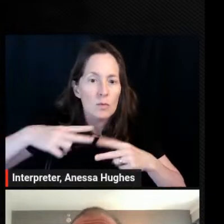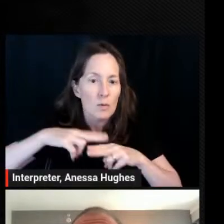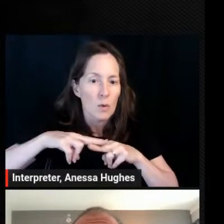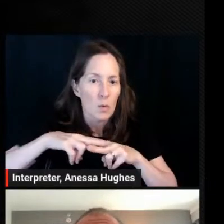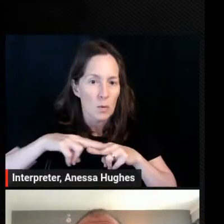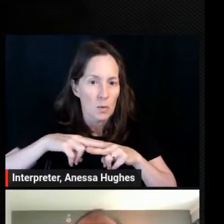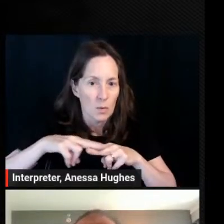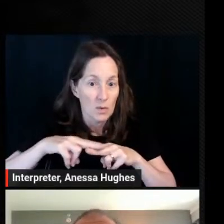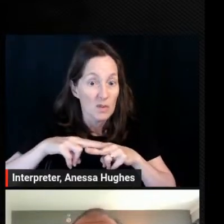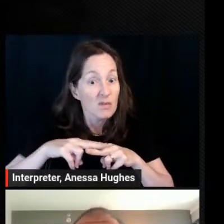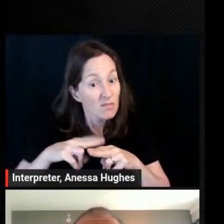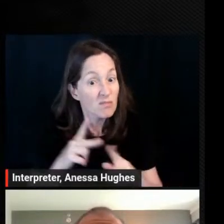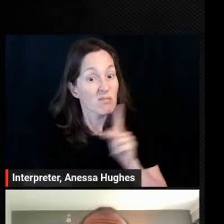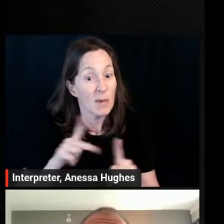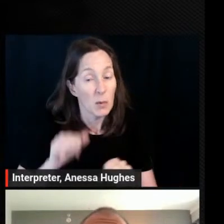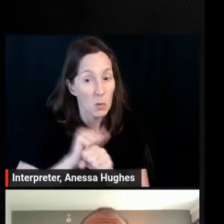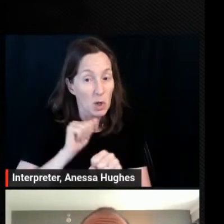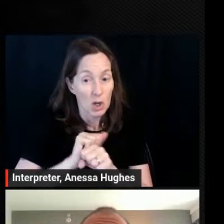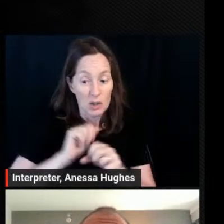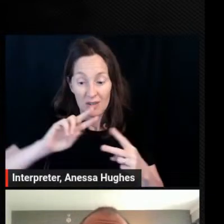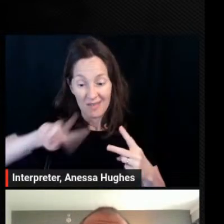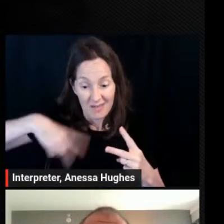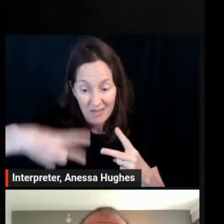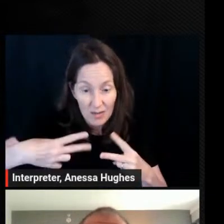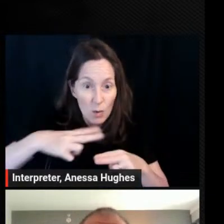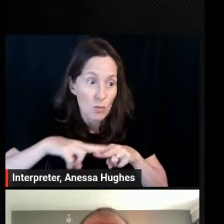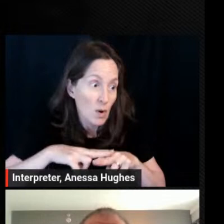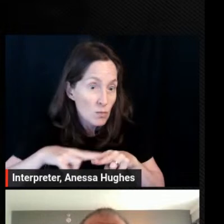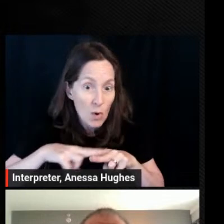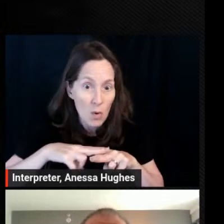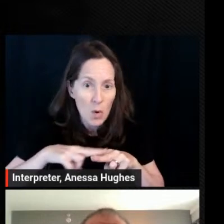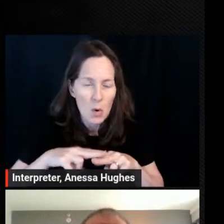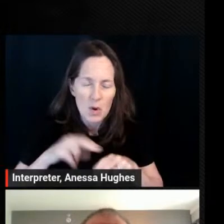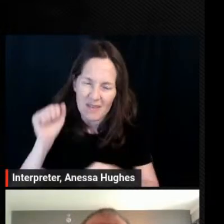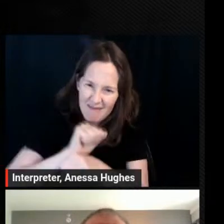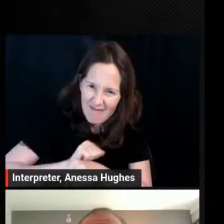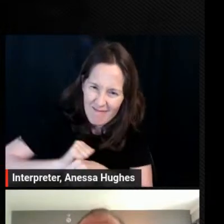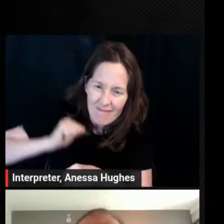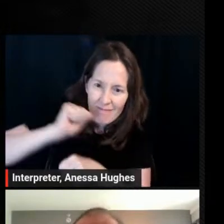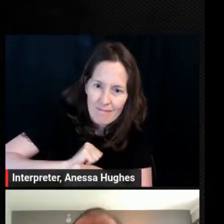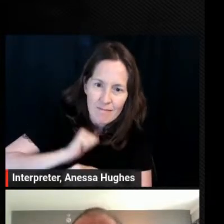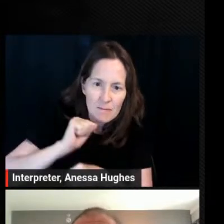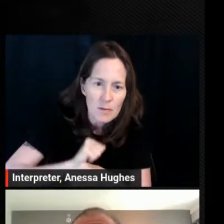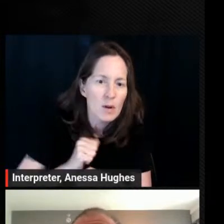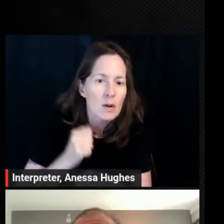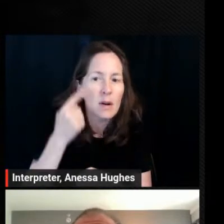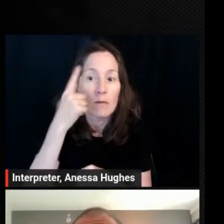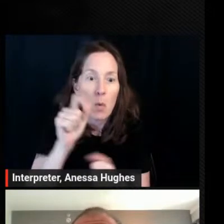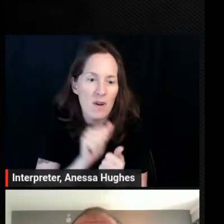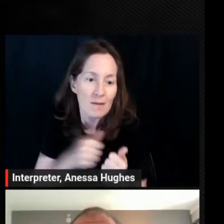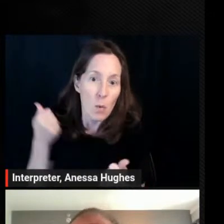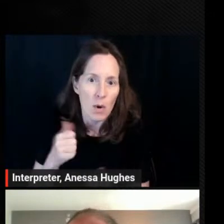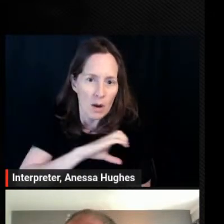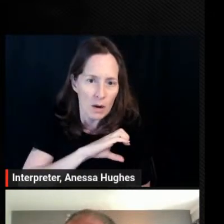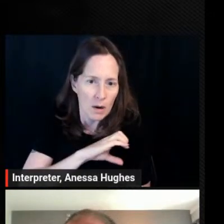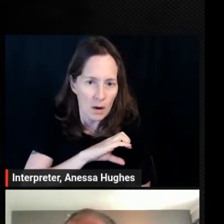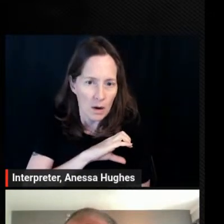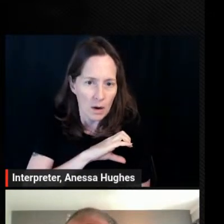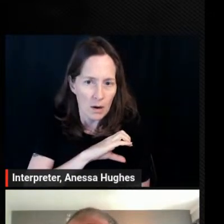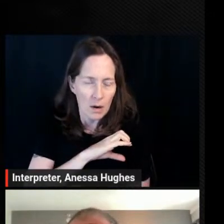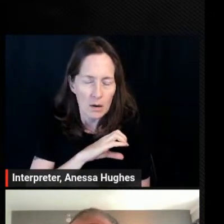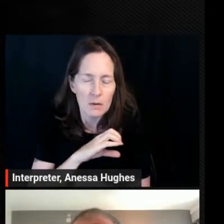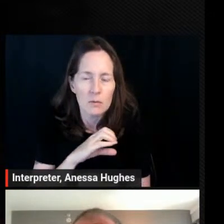agents worked tirelessly to remain untouchable. The identities of all but a handful of